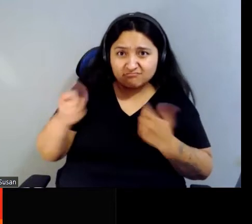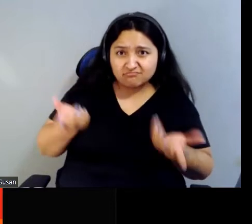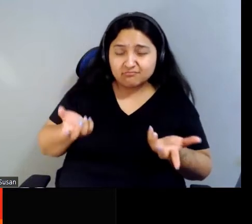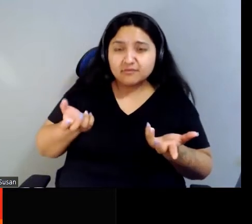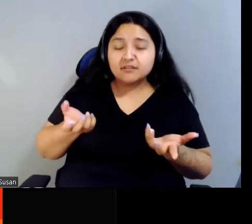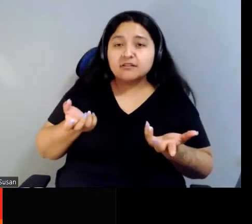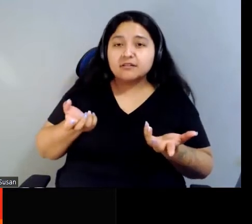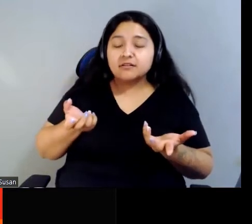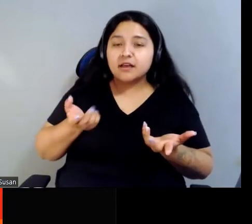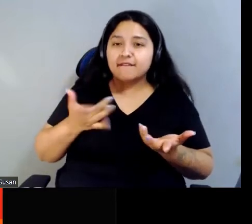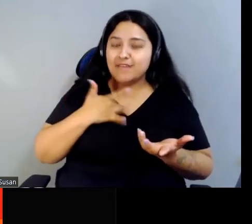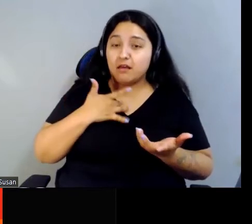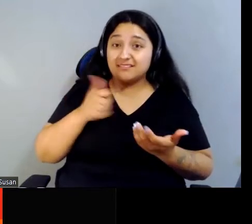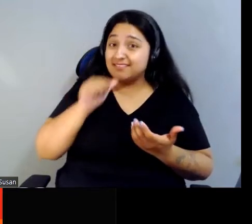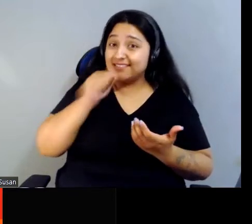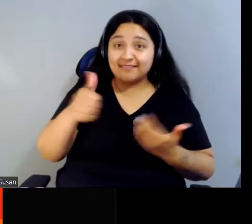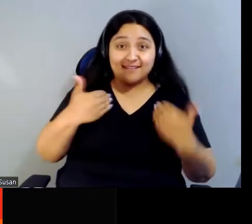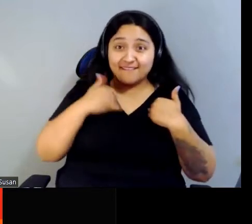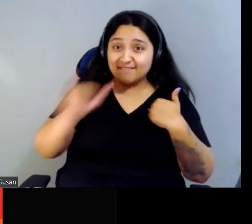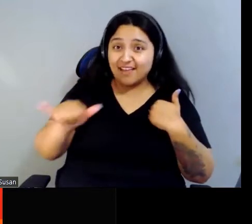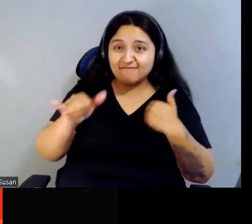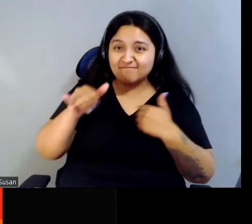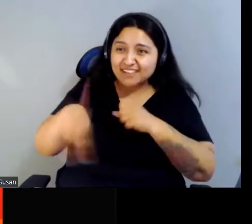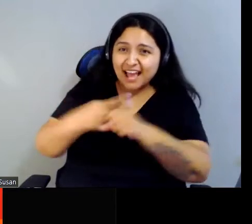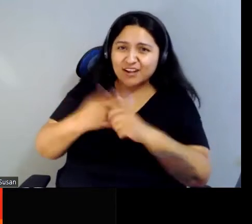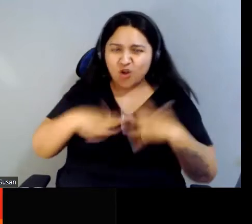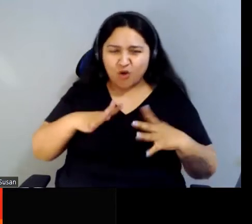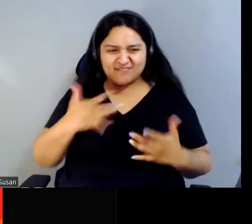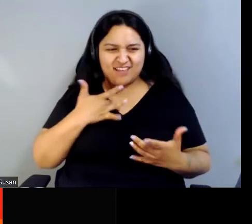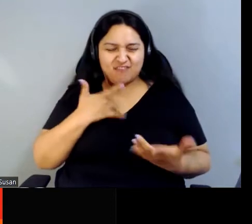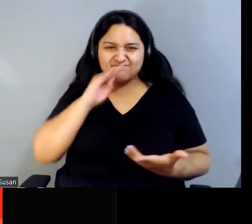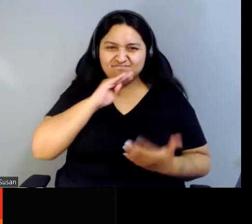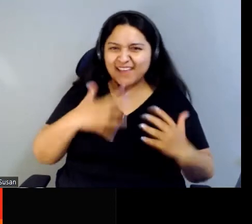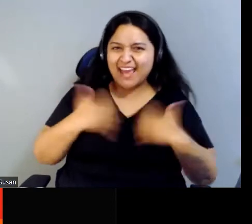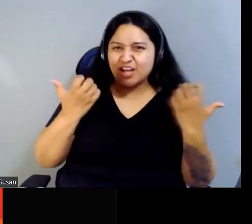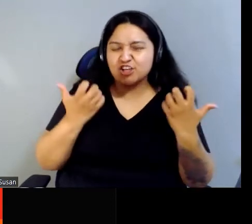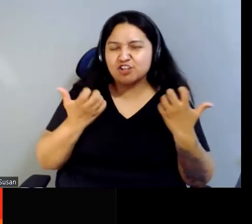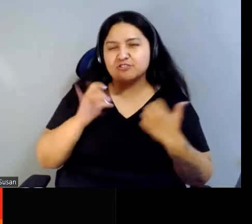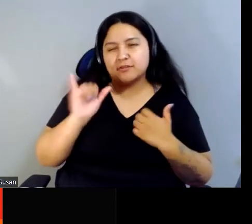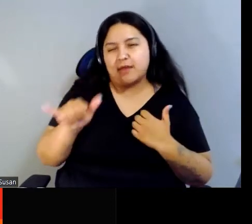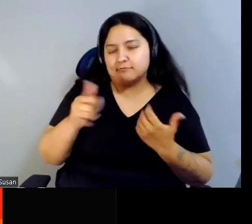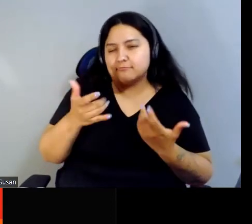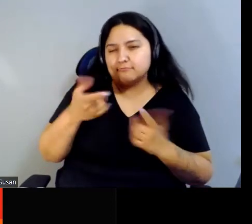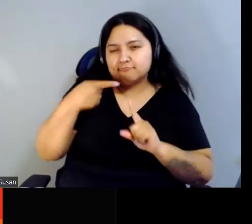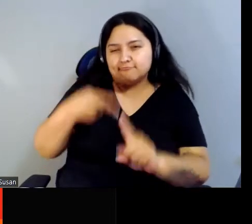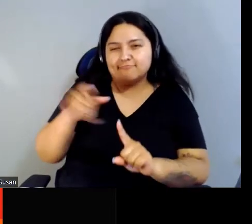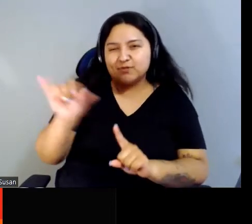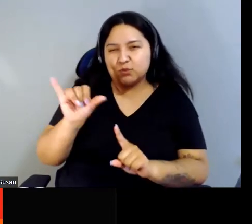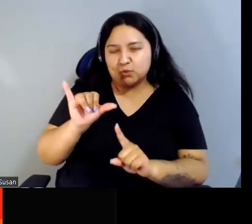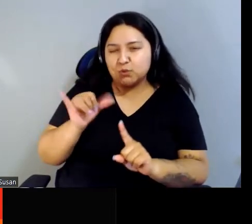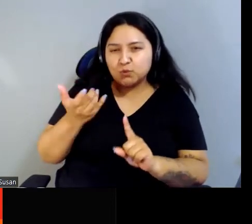being angry that I didn't have it, you know, and I think that's what a lot of journey is too, you know,